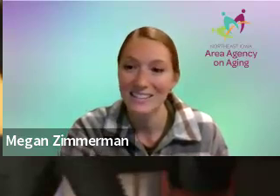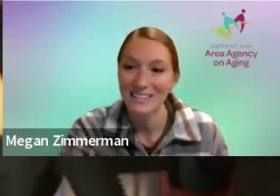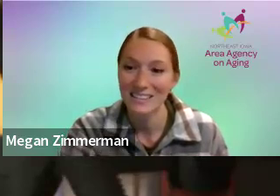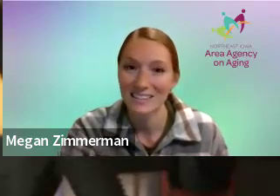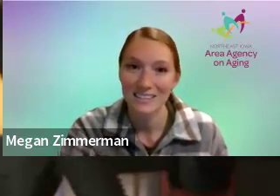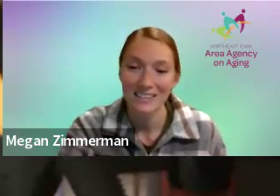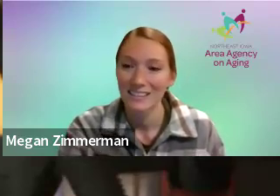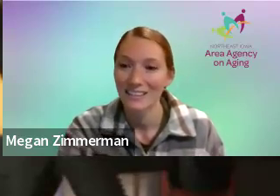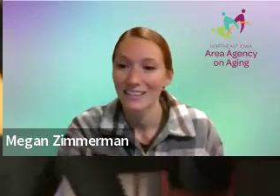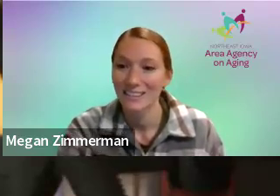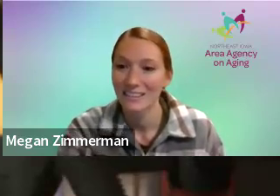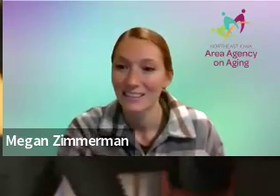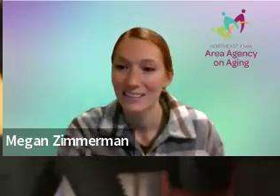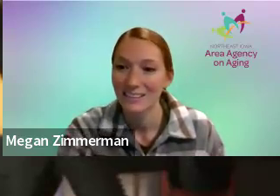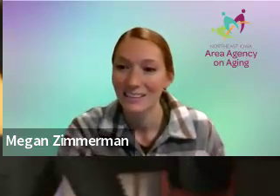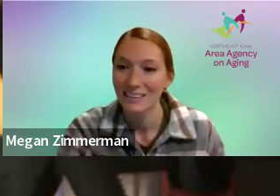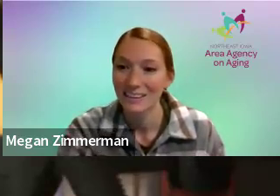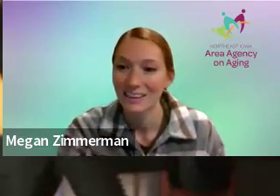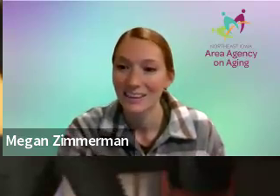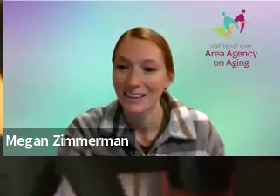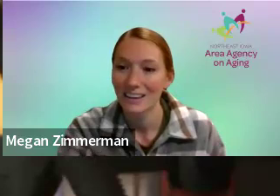Any thoughts?